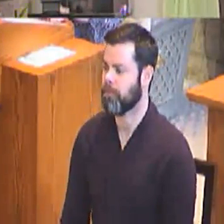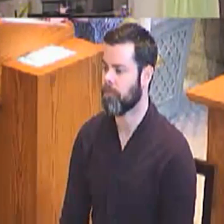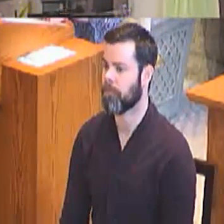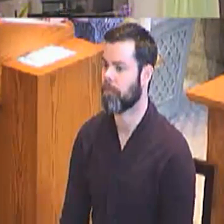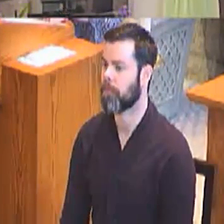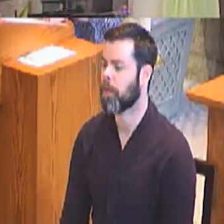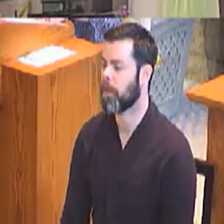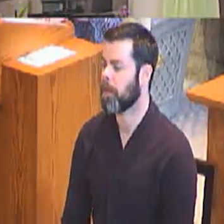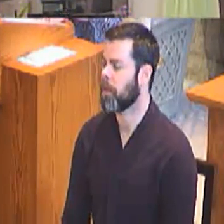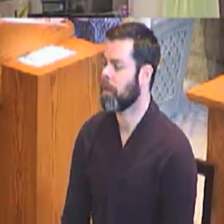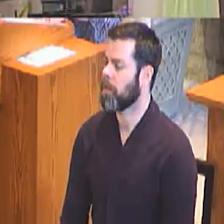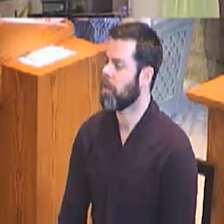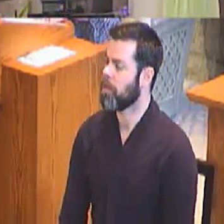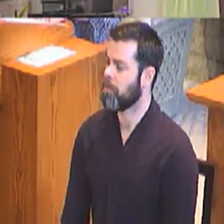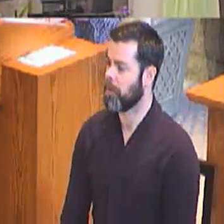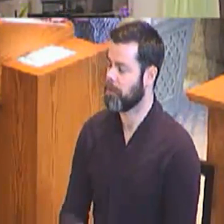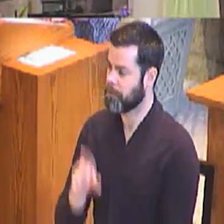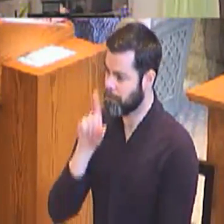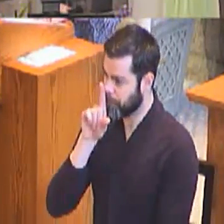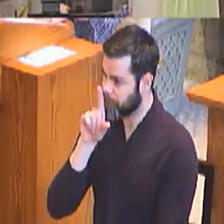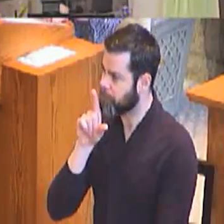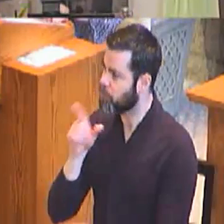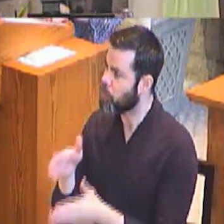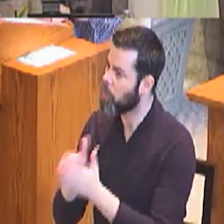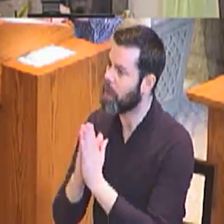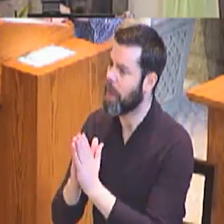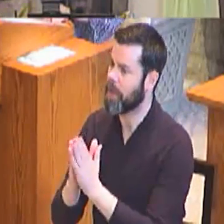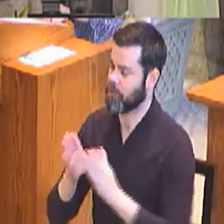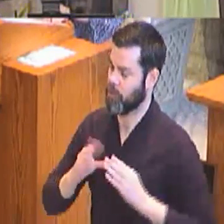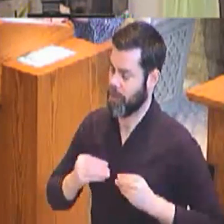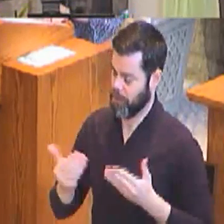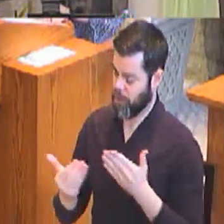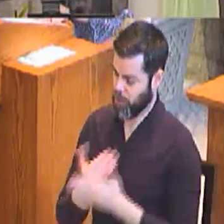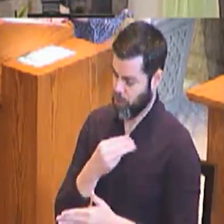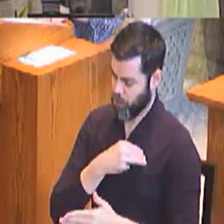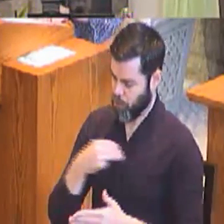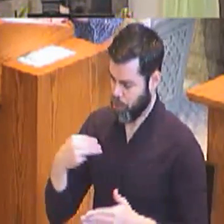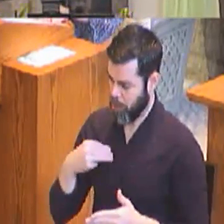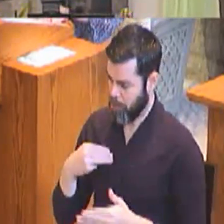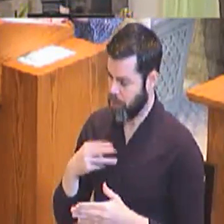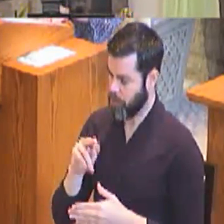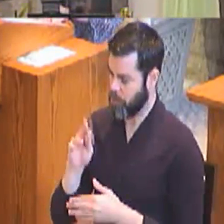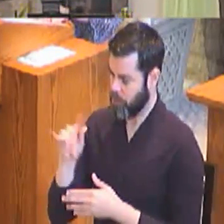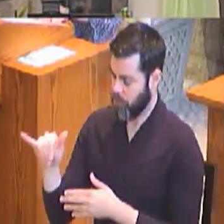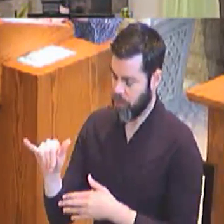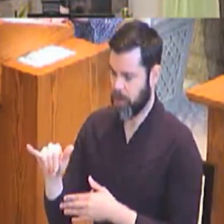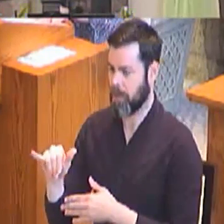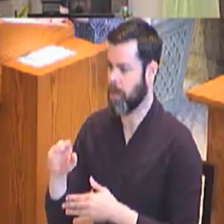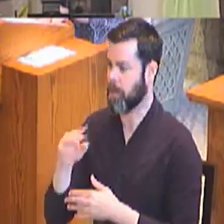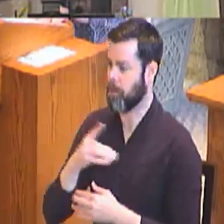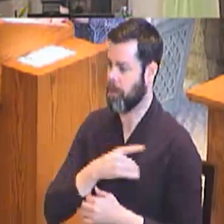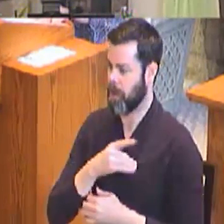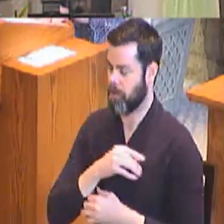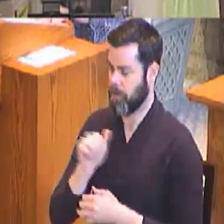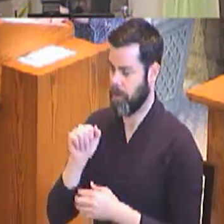resolved that the following new members be accepted into Unity Minneapolis as of April 9th,